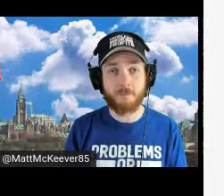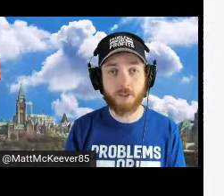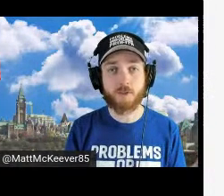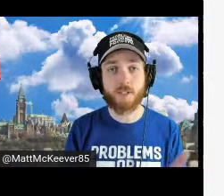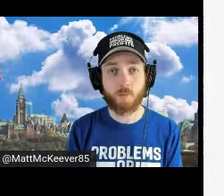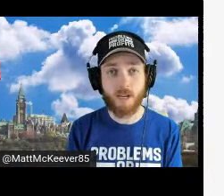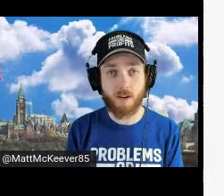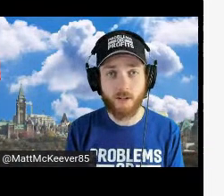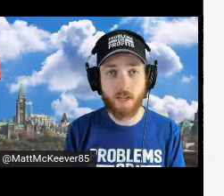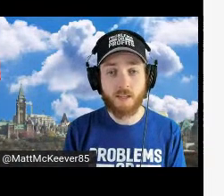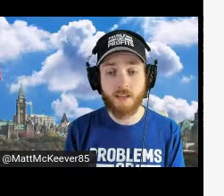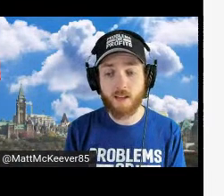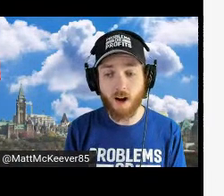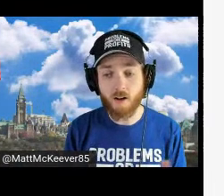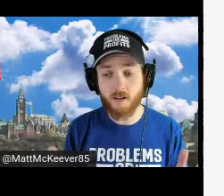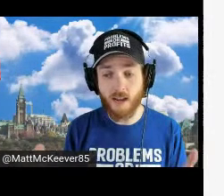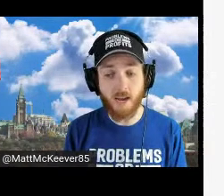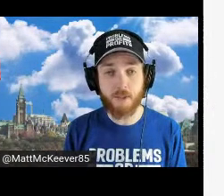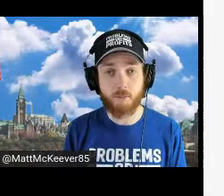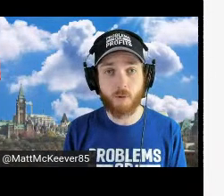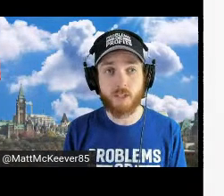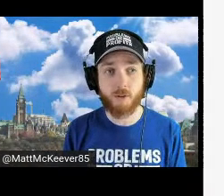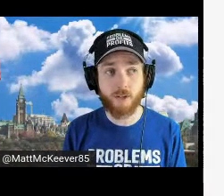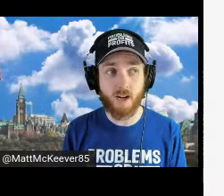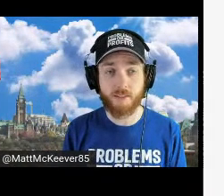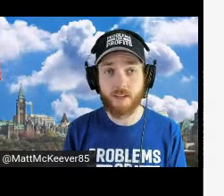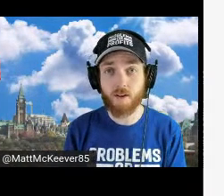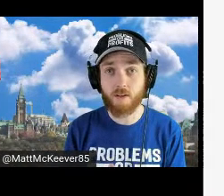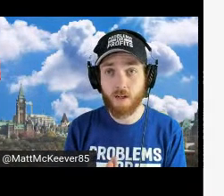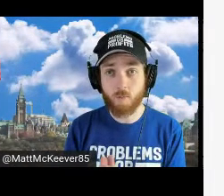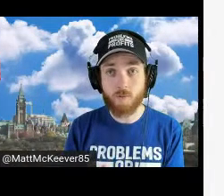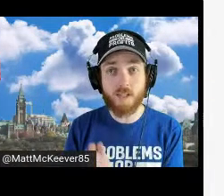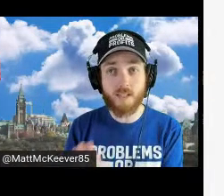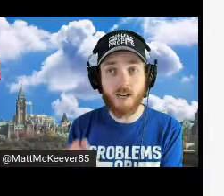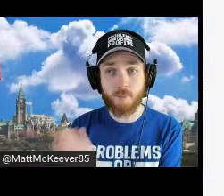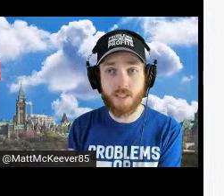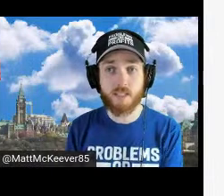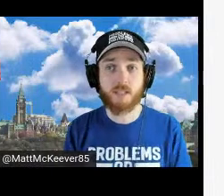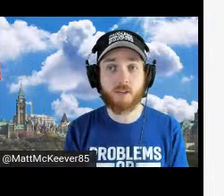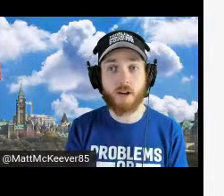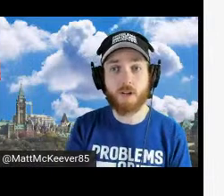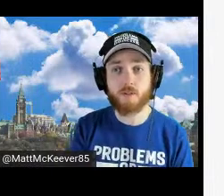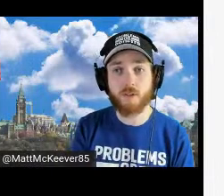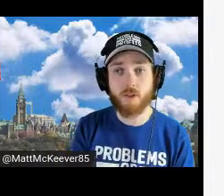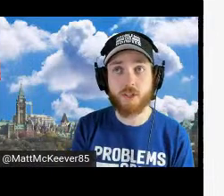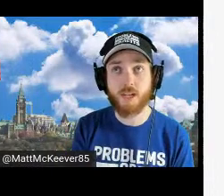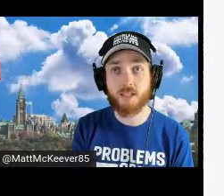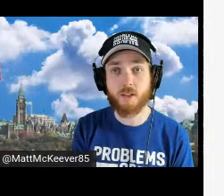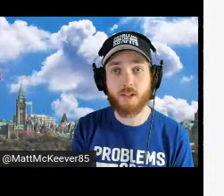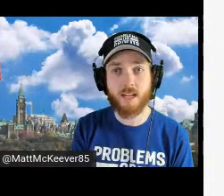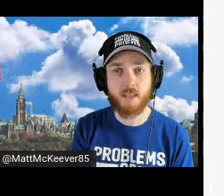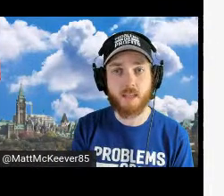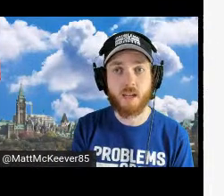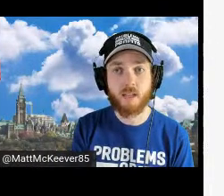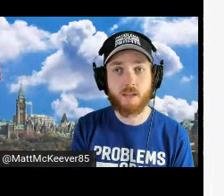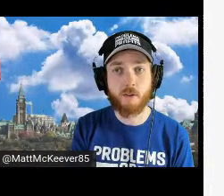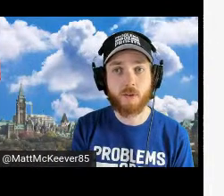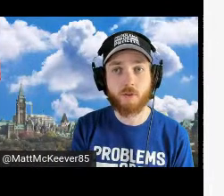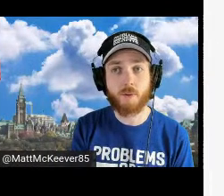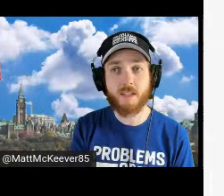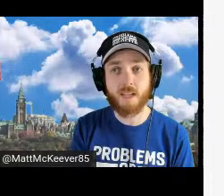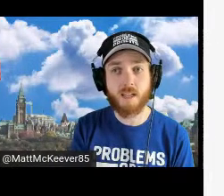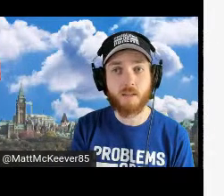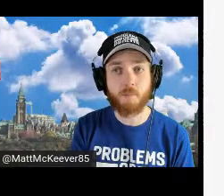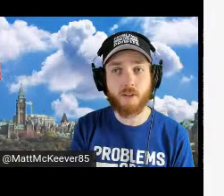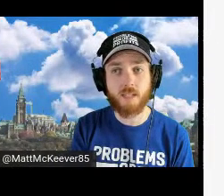elected officials as well that aren't happy with what's going on. They're really not pleased. And so I want to encourage you guys to look at the